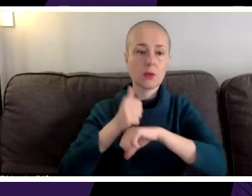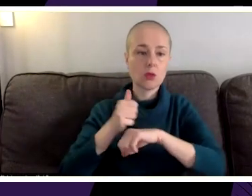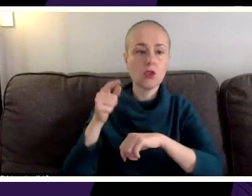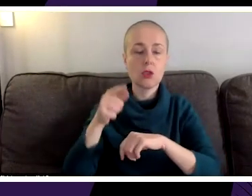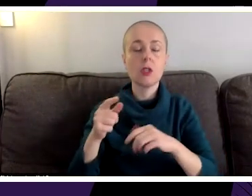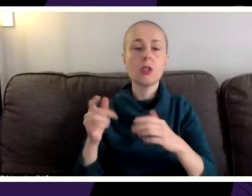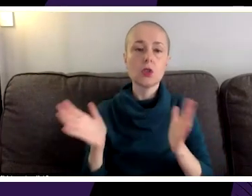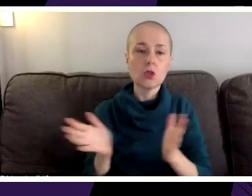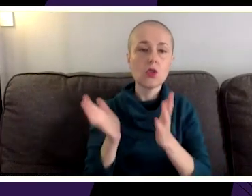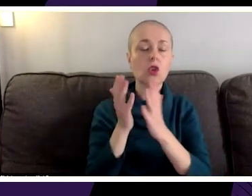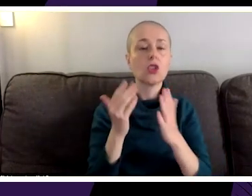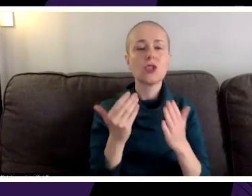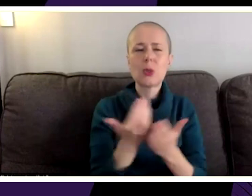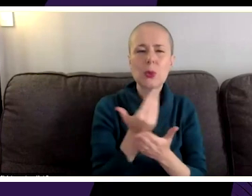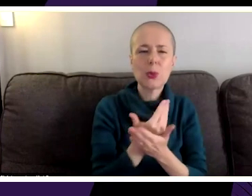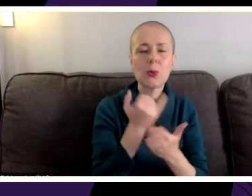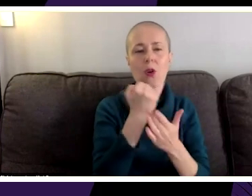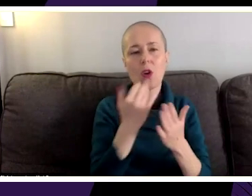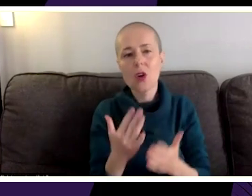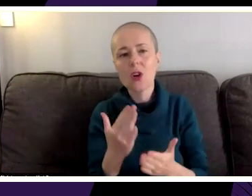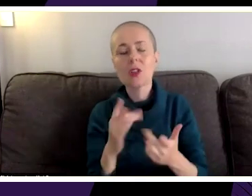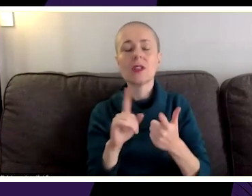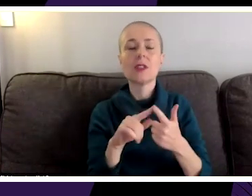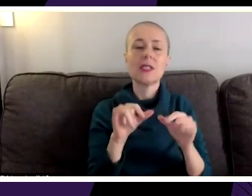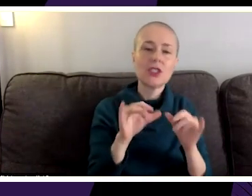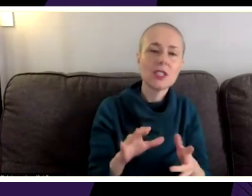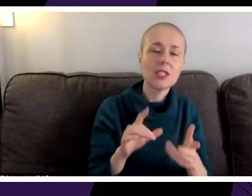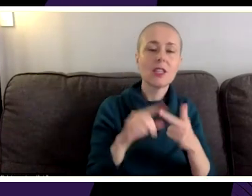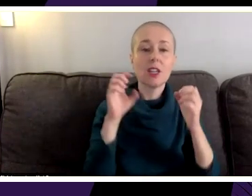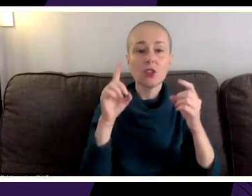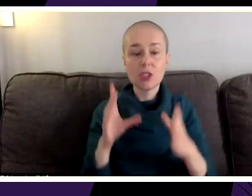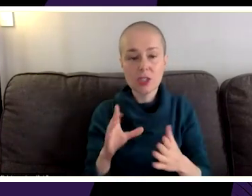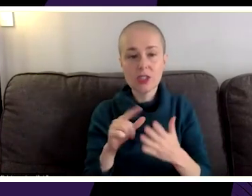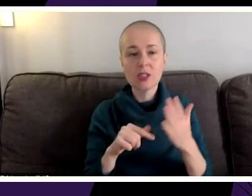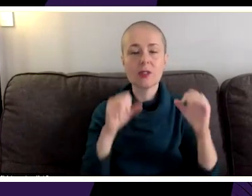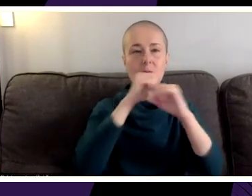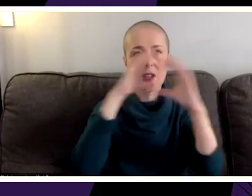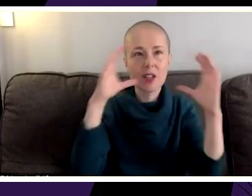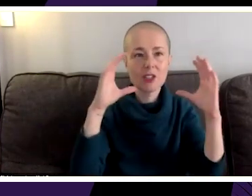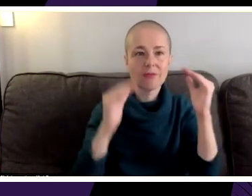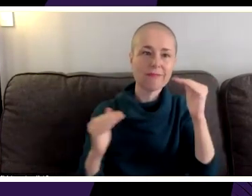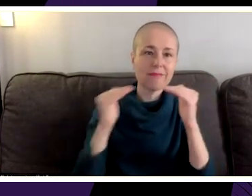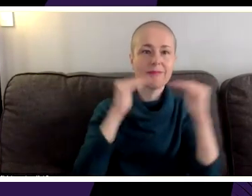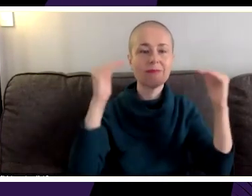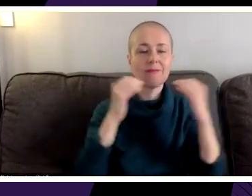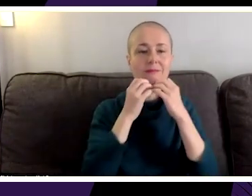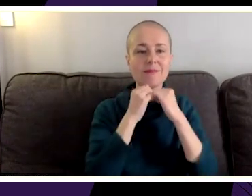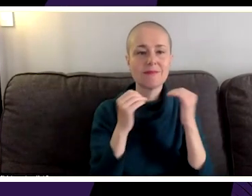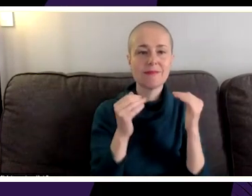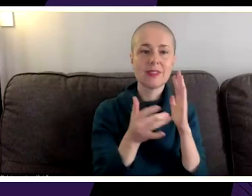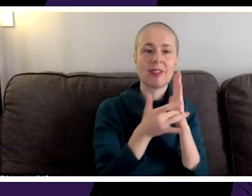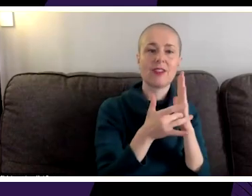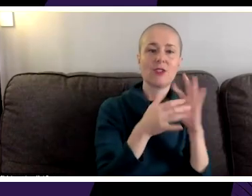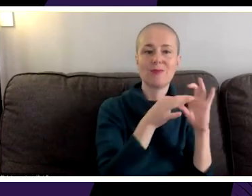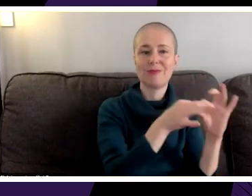artists, engineers, and educators to imagine a just and equitable relationship with technology.